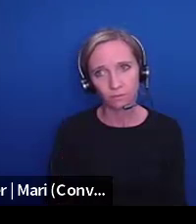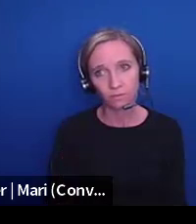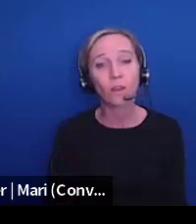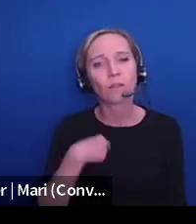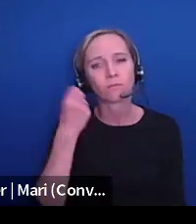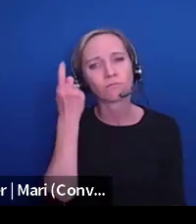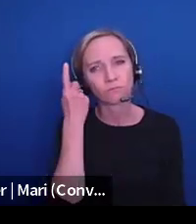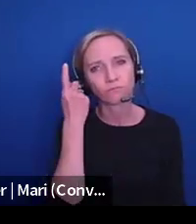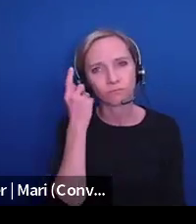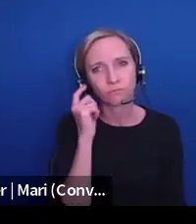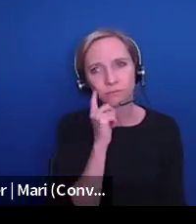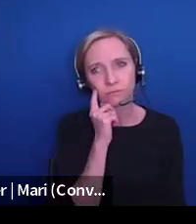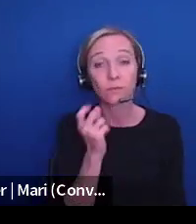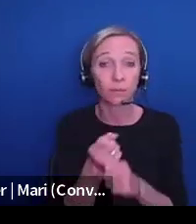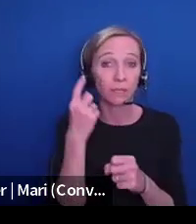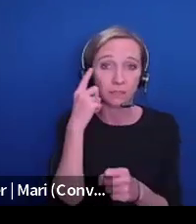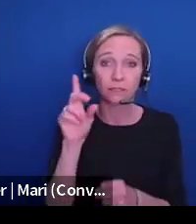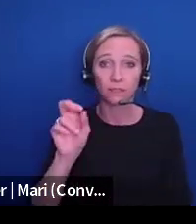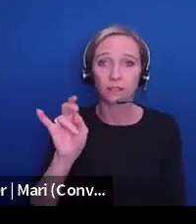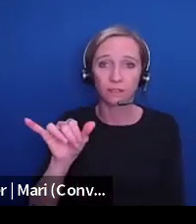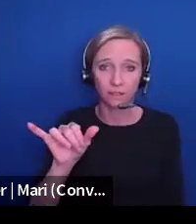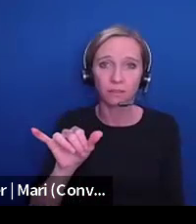I understand. Makes sense, Destiny.